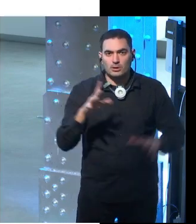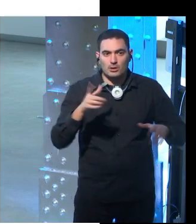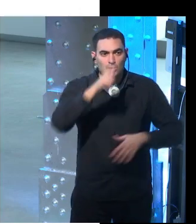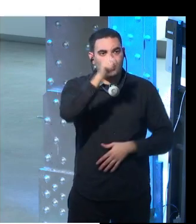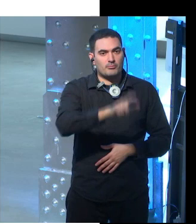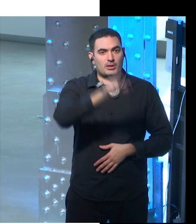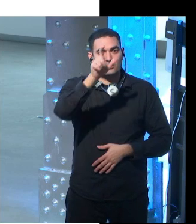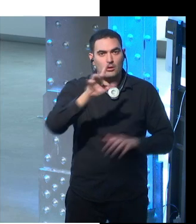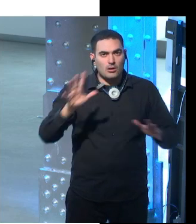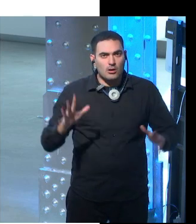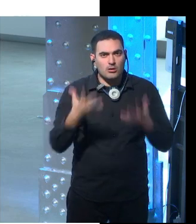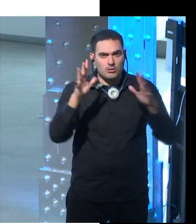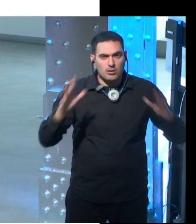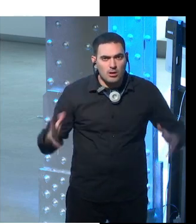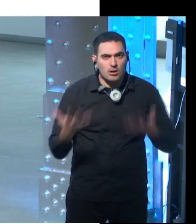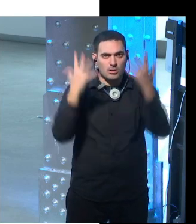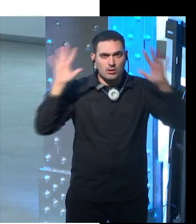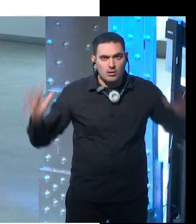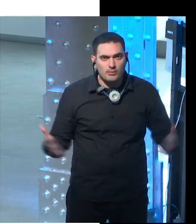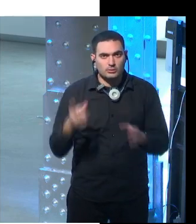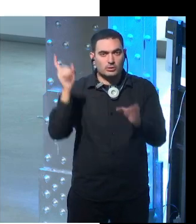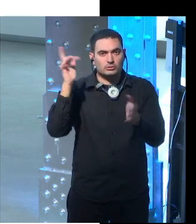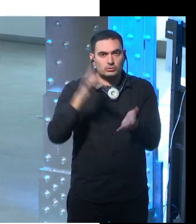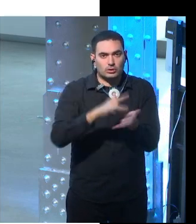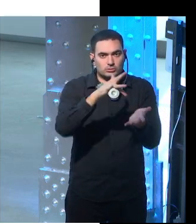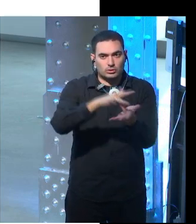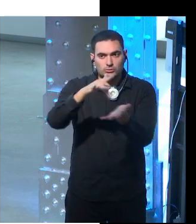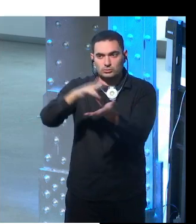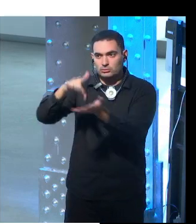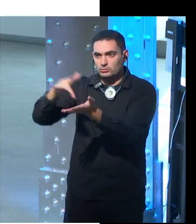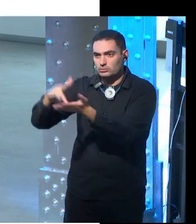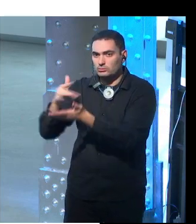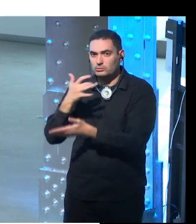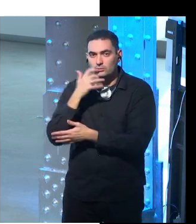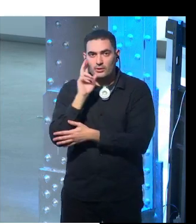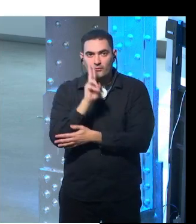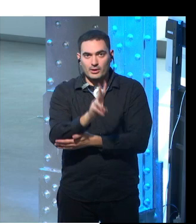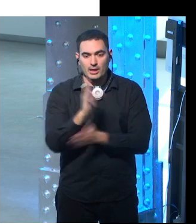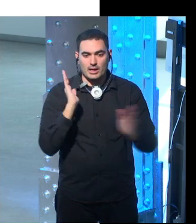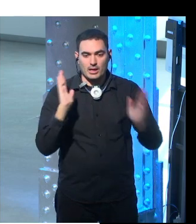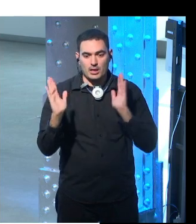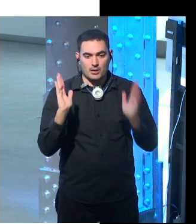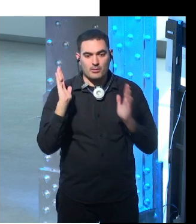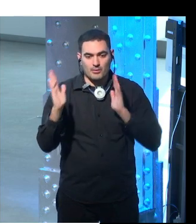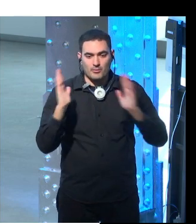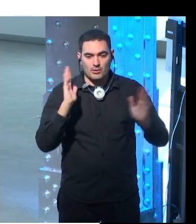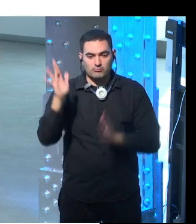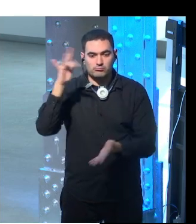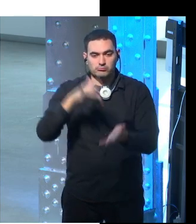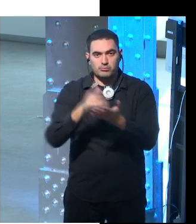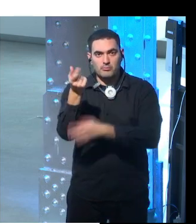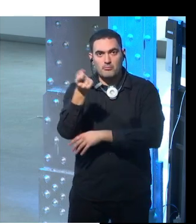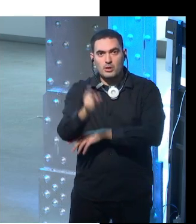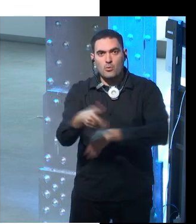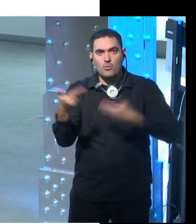trends during that period, these are strikingly similar to today. Median wages were stagnant,